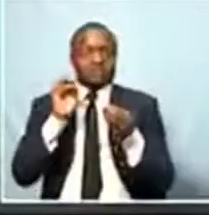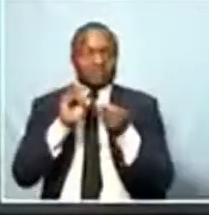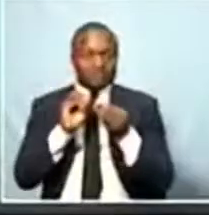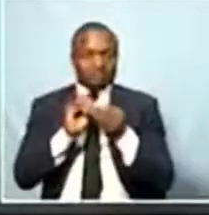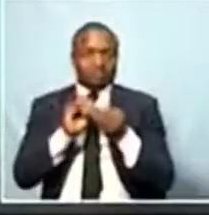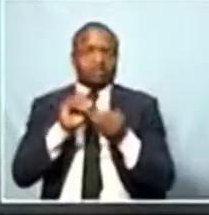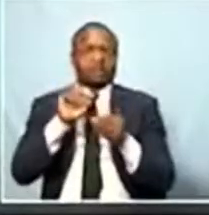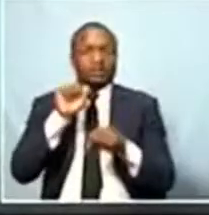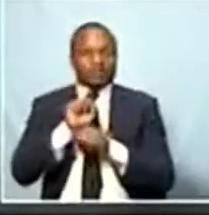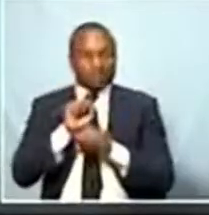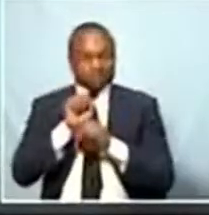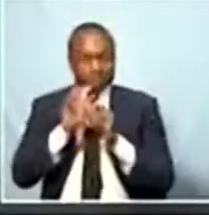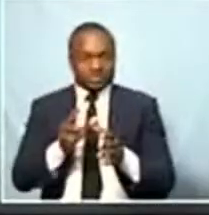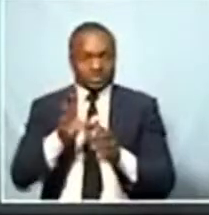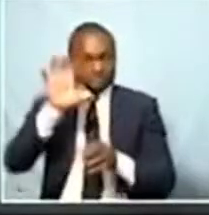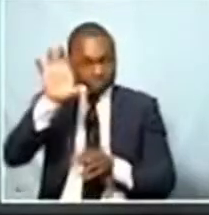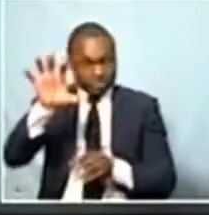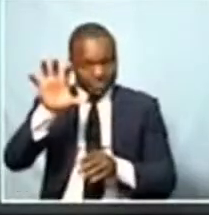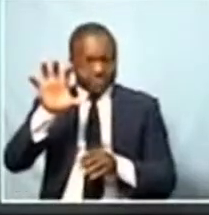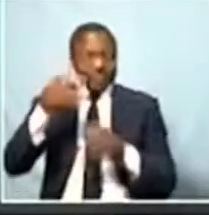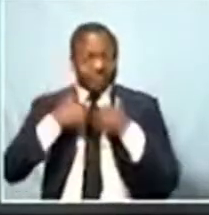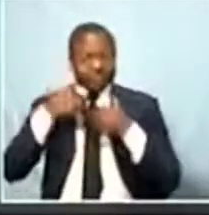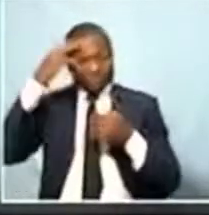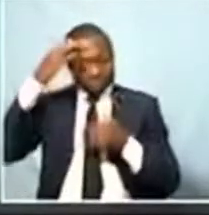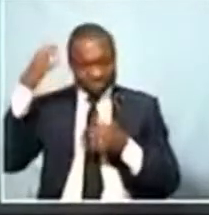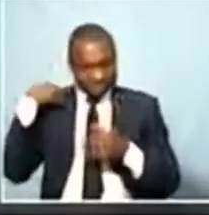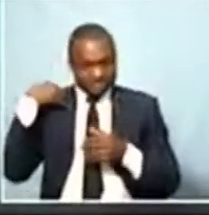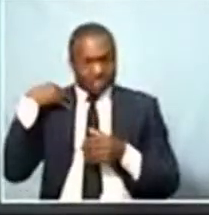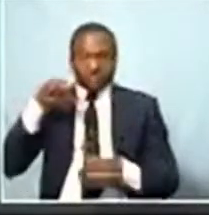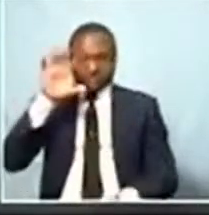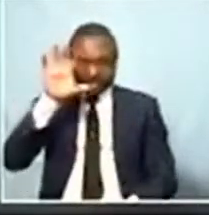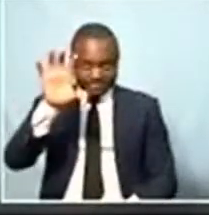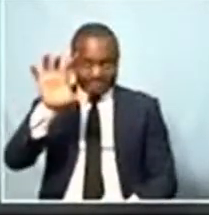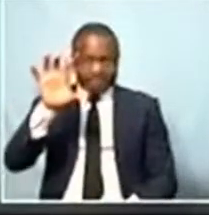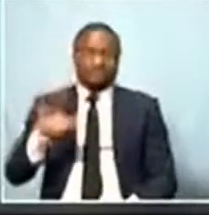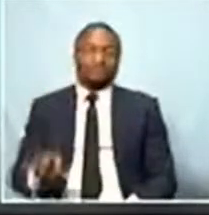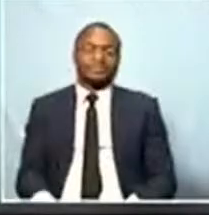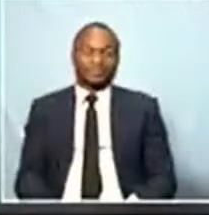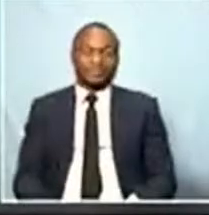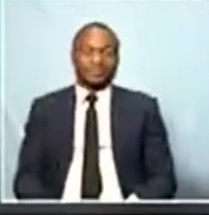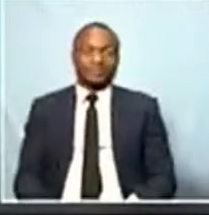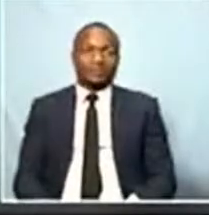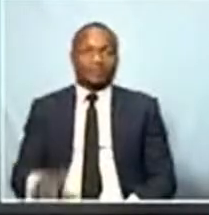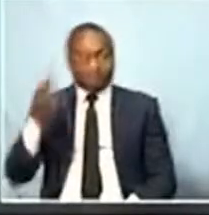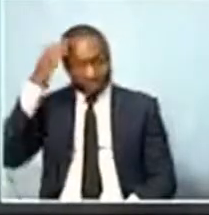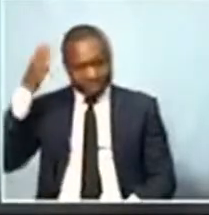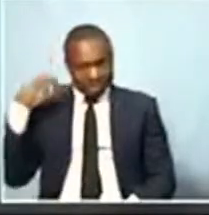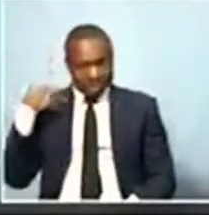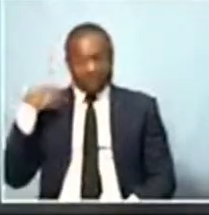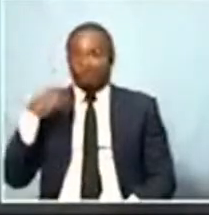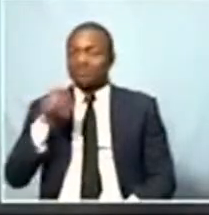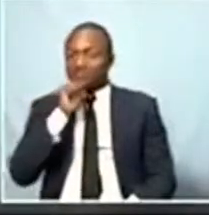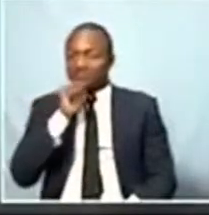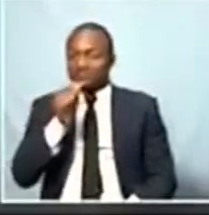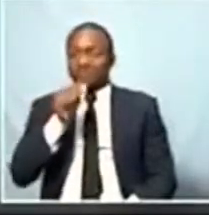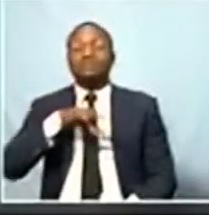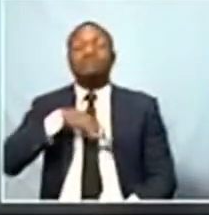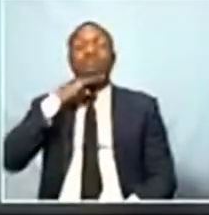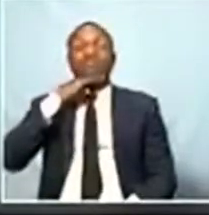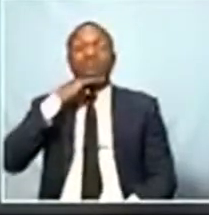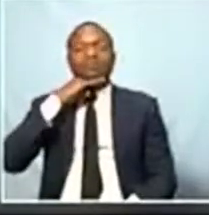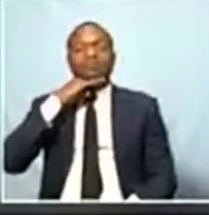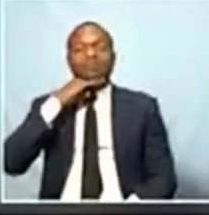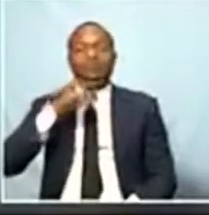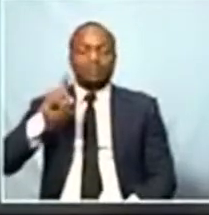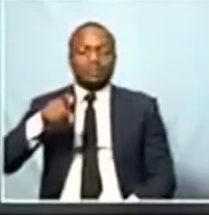provinces, because as much as we have presence in the provinces, the presence is not that adequate. They still need